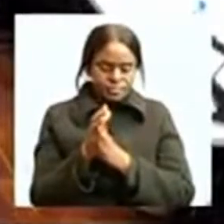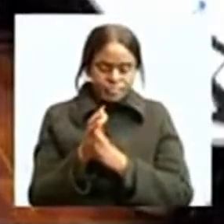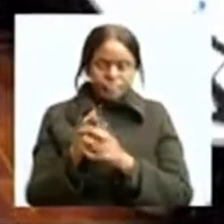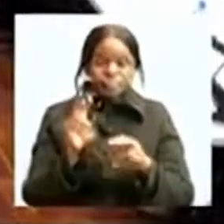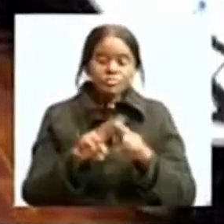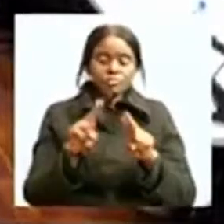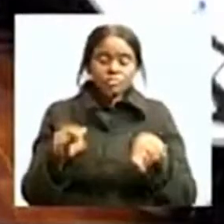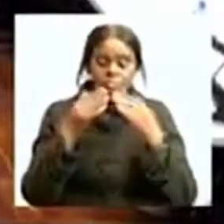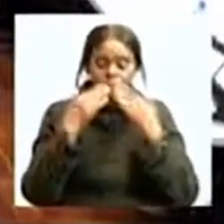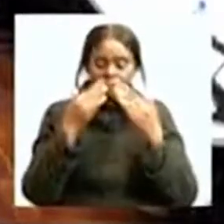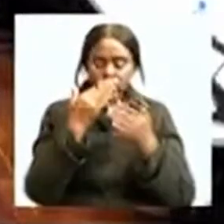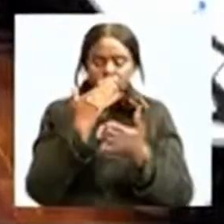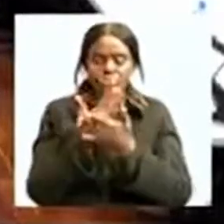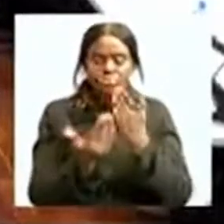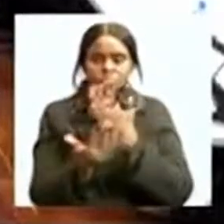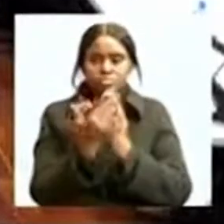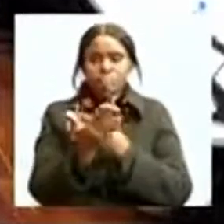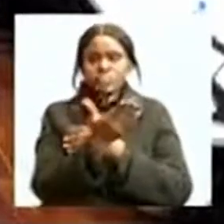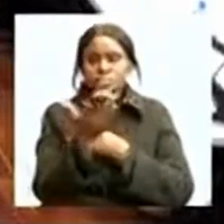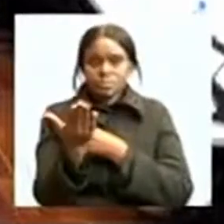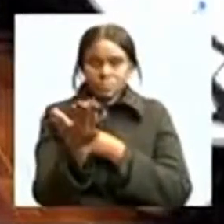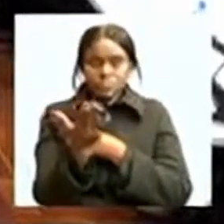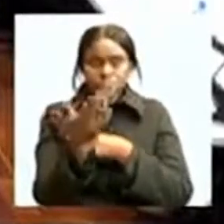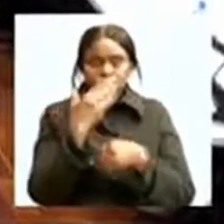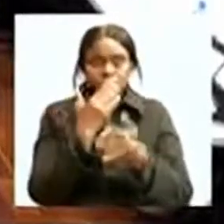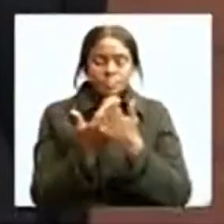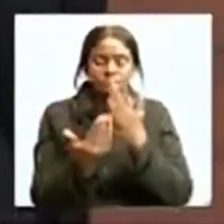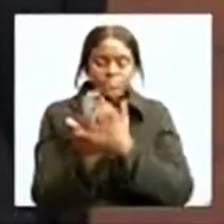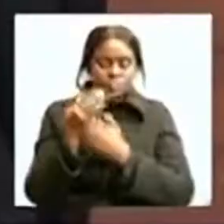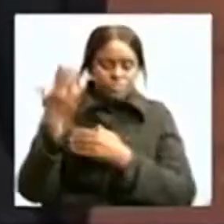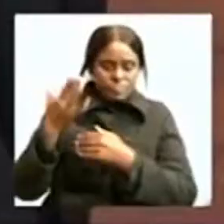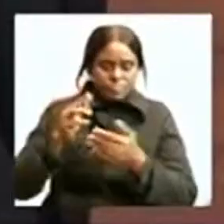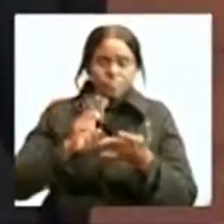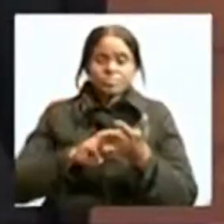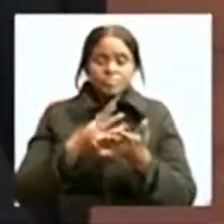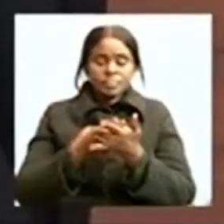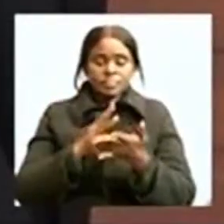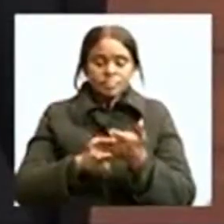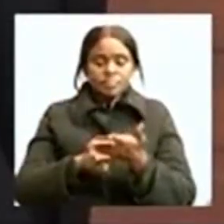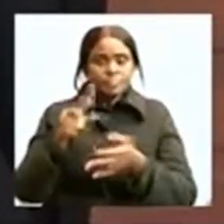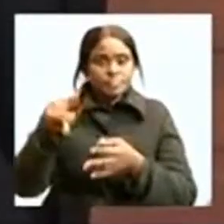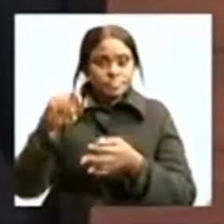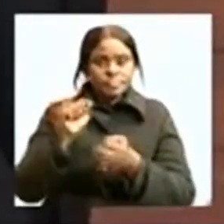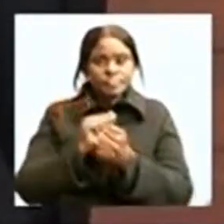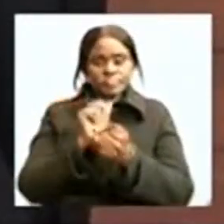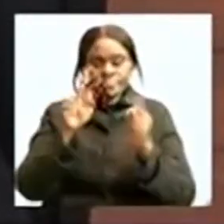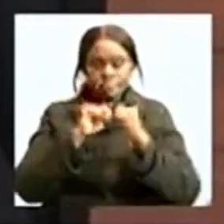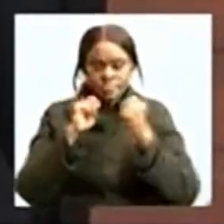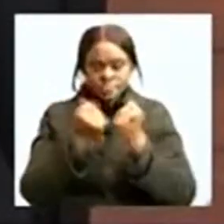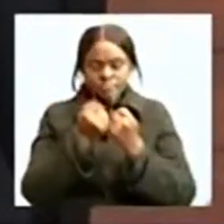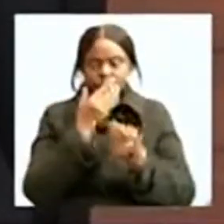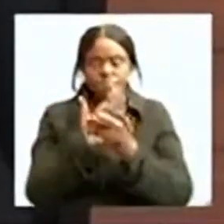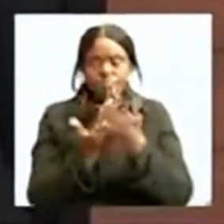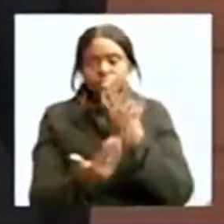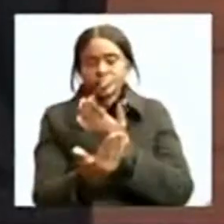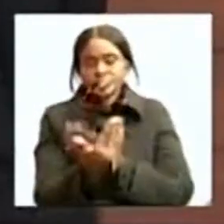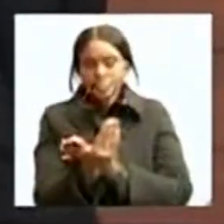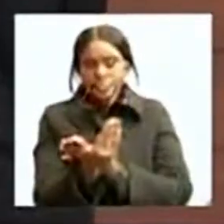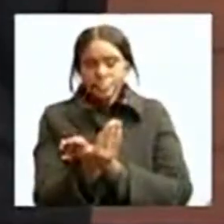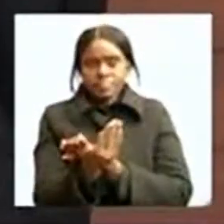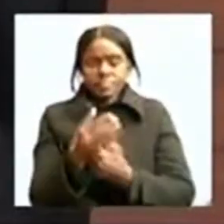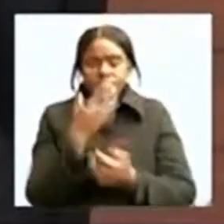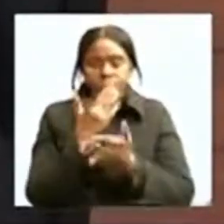Chairperson, I thank you and good morning to you. Good morning, permanent witnesses, PS and your team. Good morning.